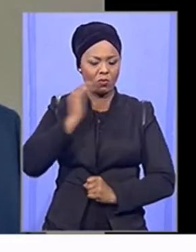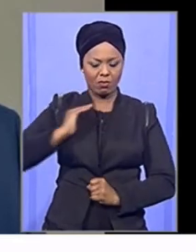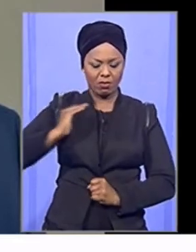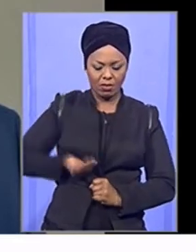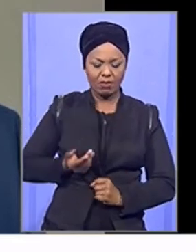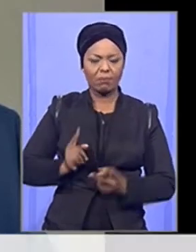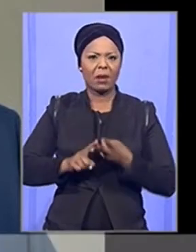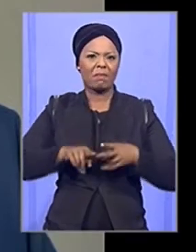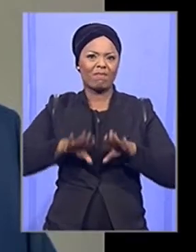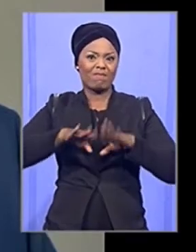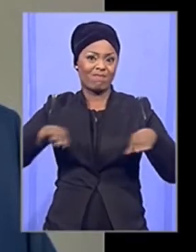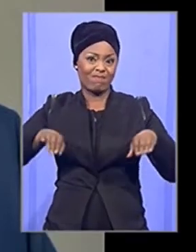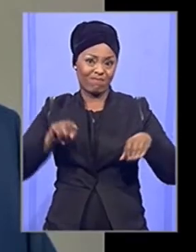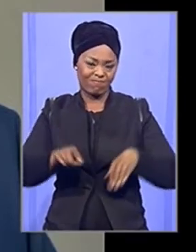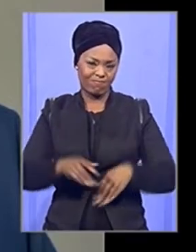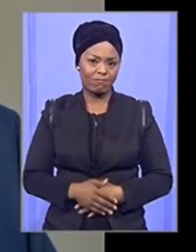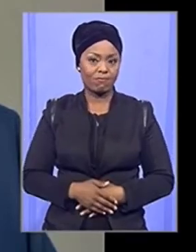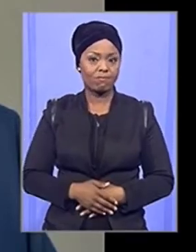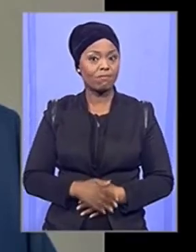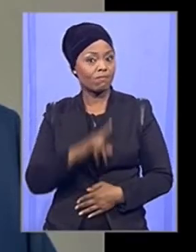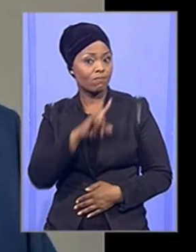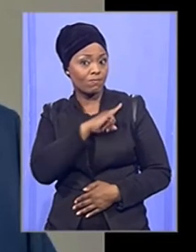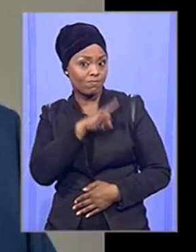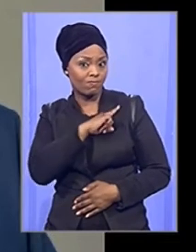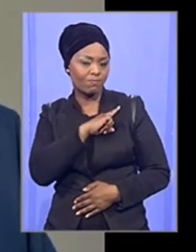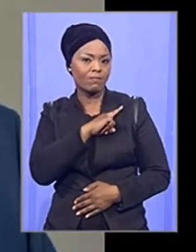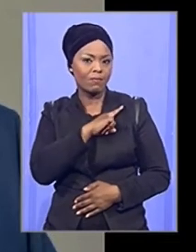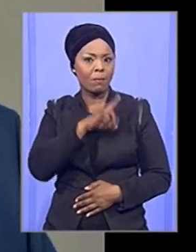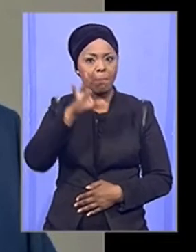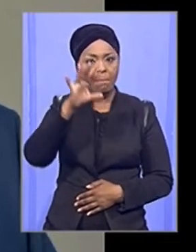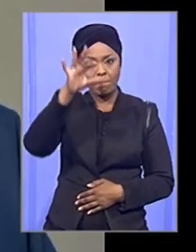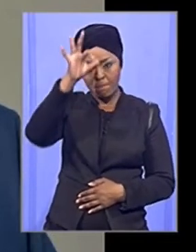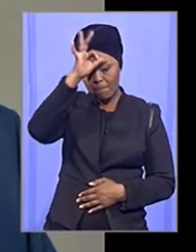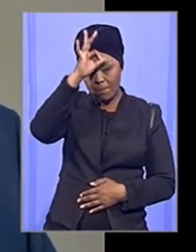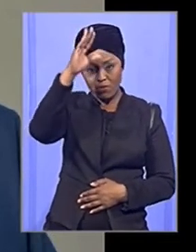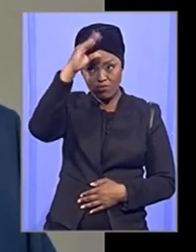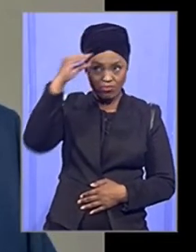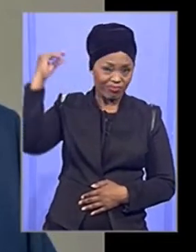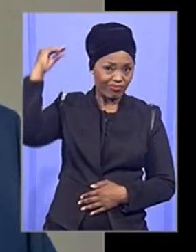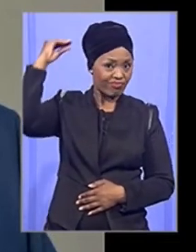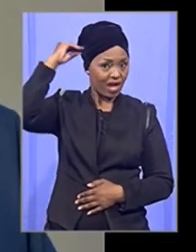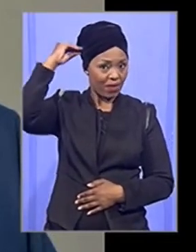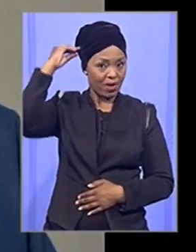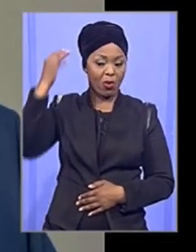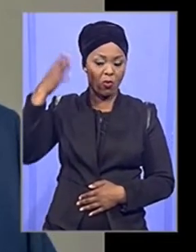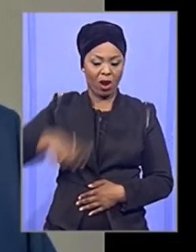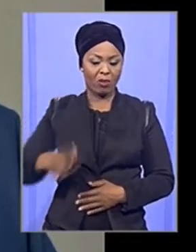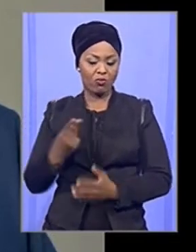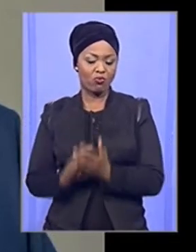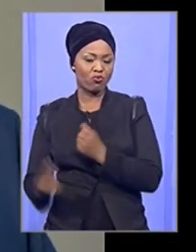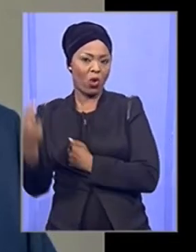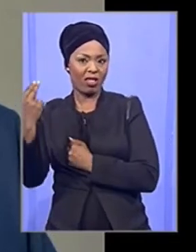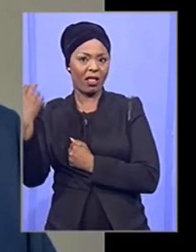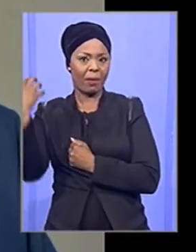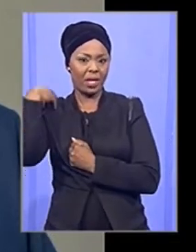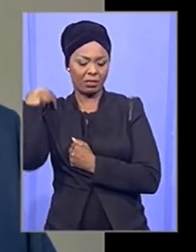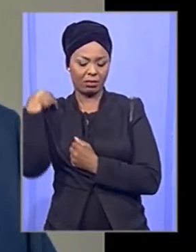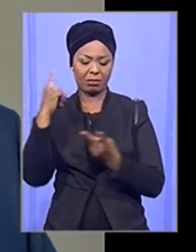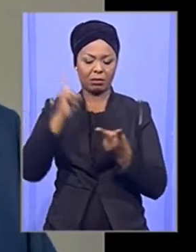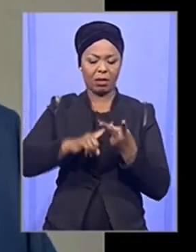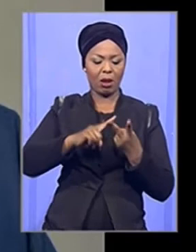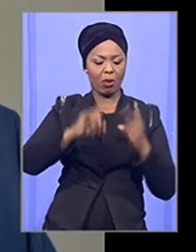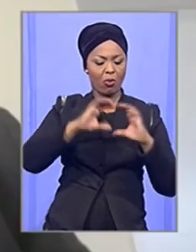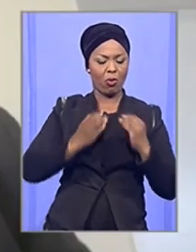reason is that the Minister for Police wants to be both the Minister as well as the Commissioner for